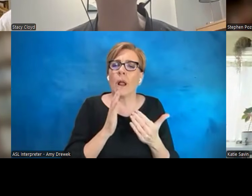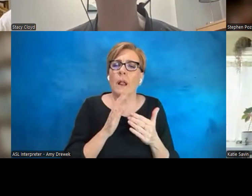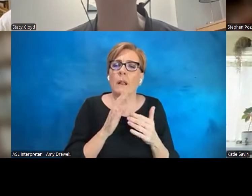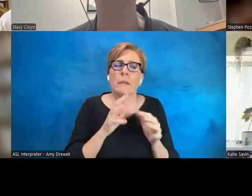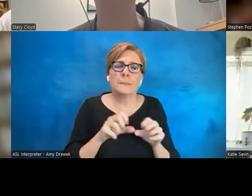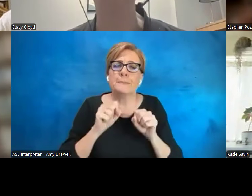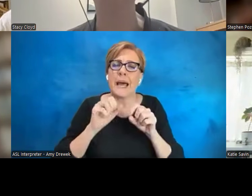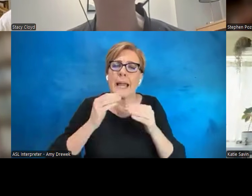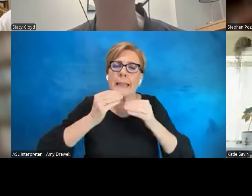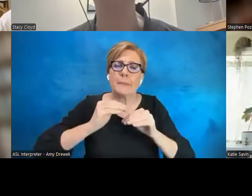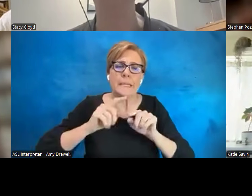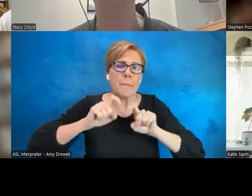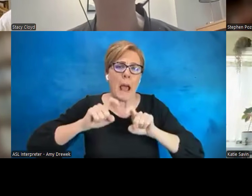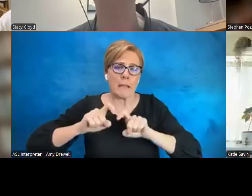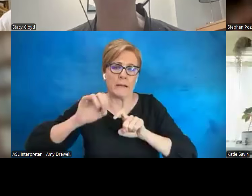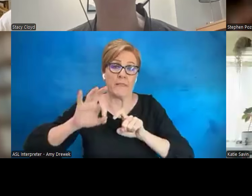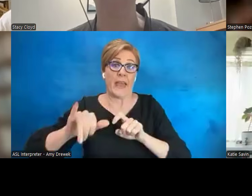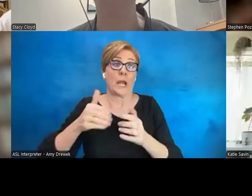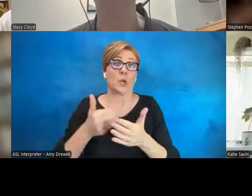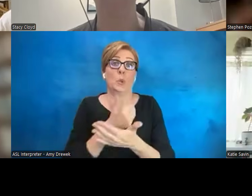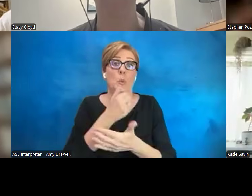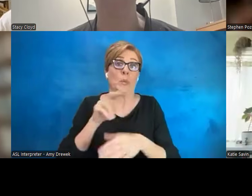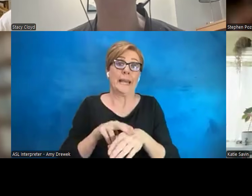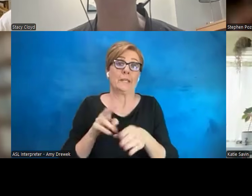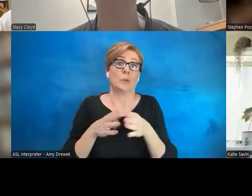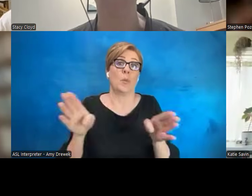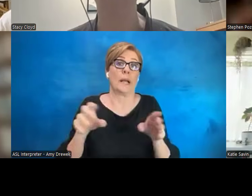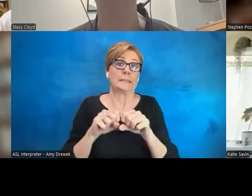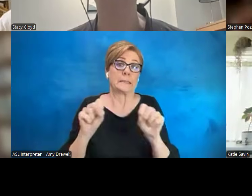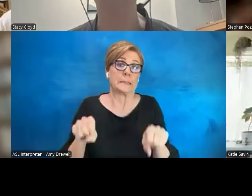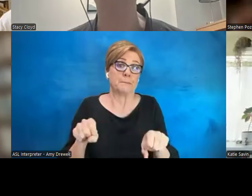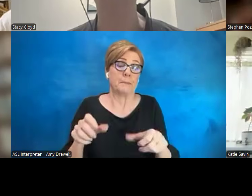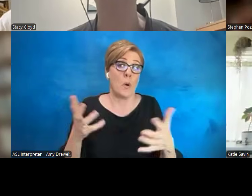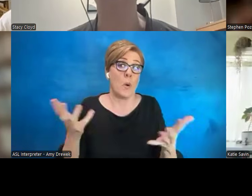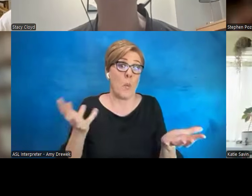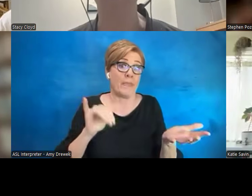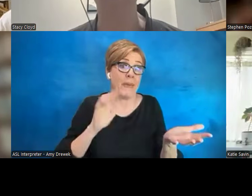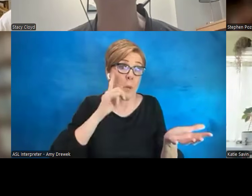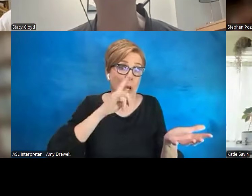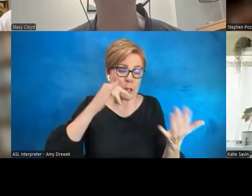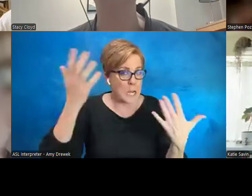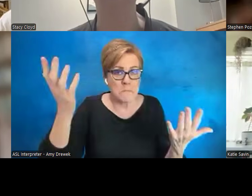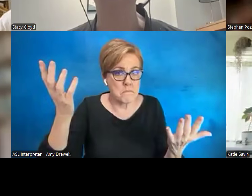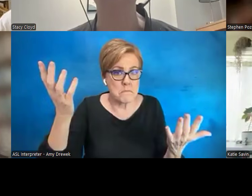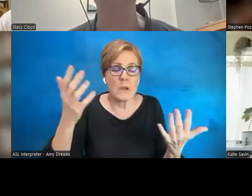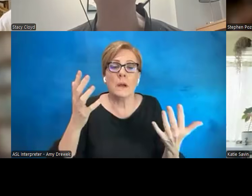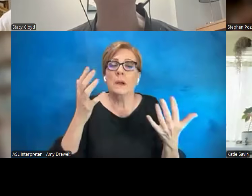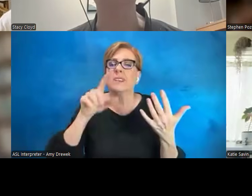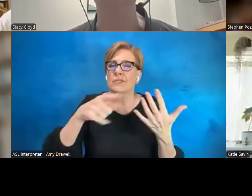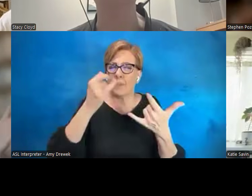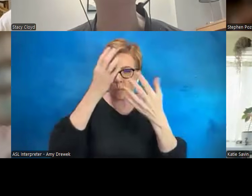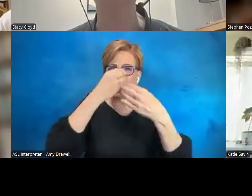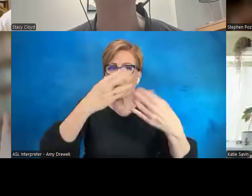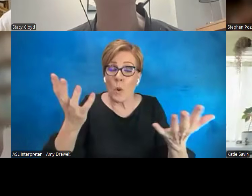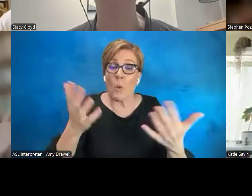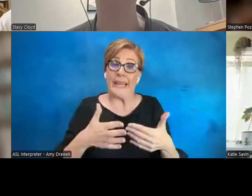of that in the future. What that might look like, it's not clear, but I just wanted to make sure that folks were aware that even though that